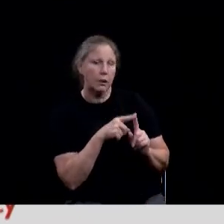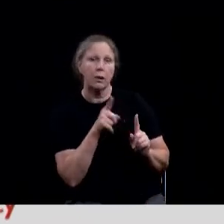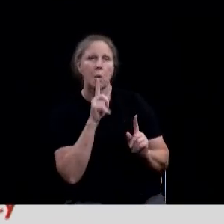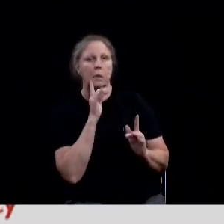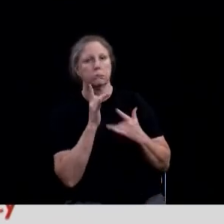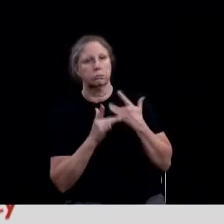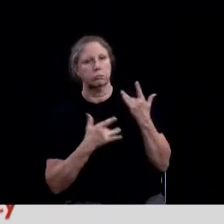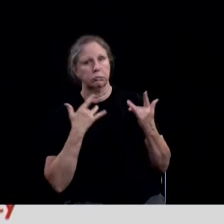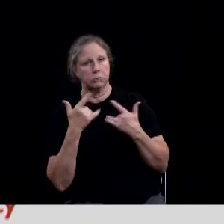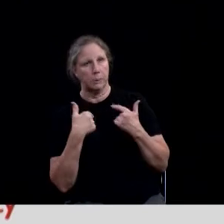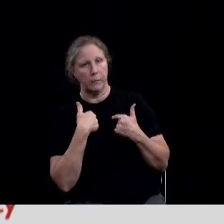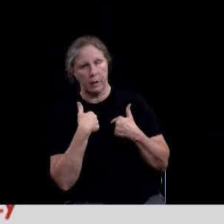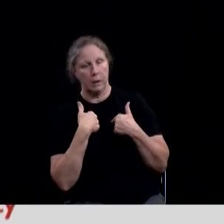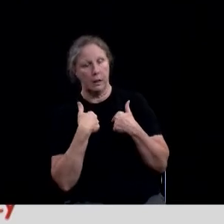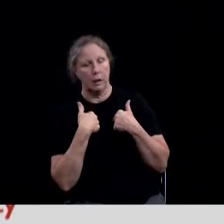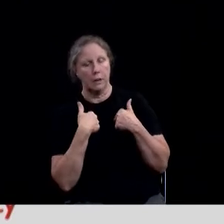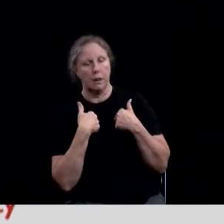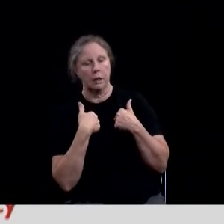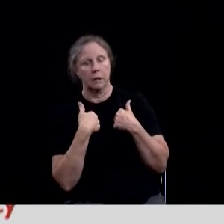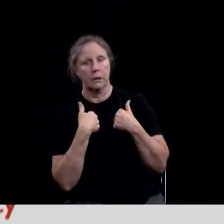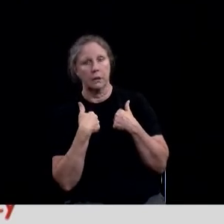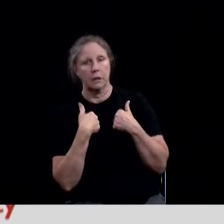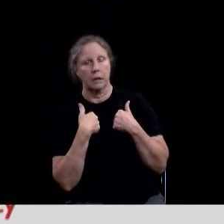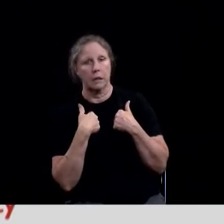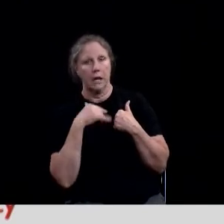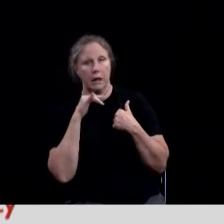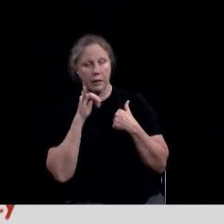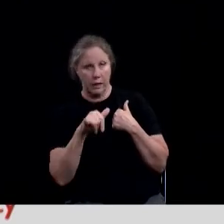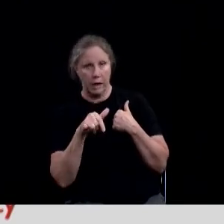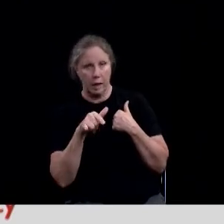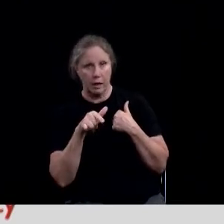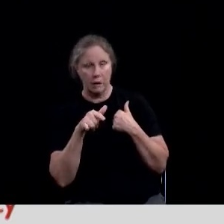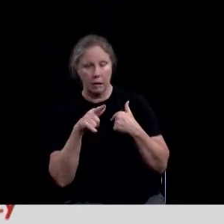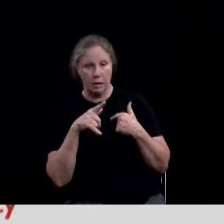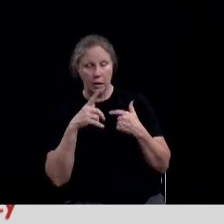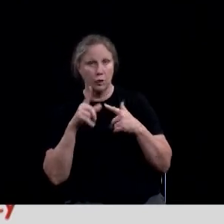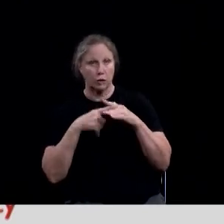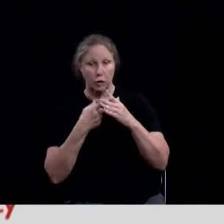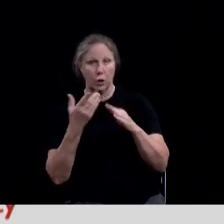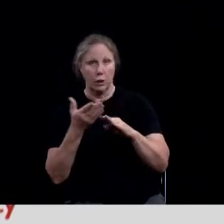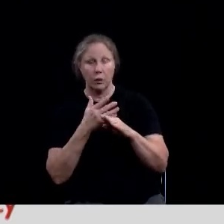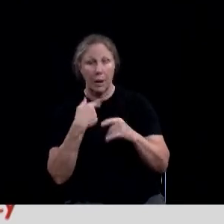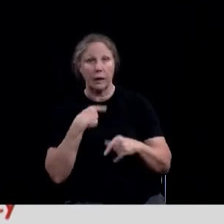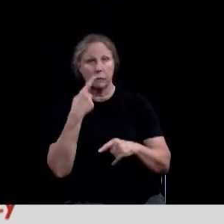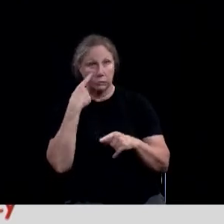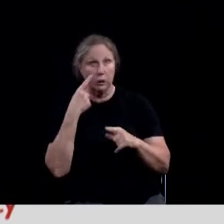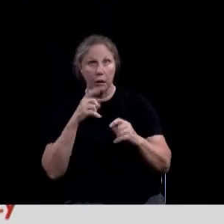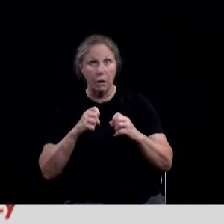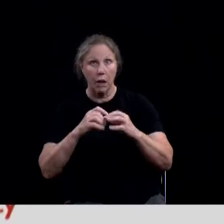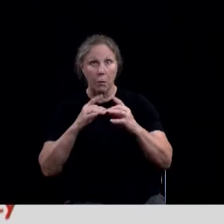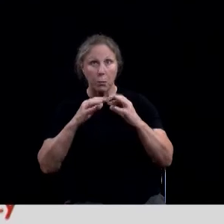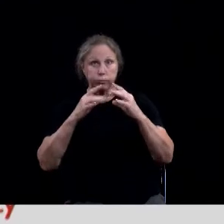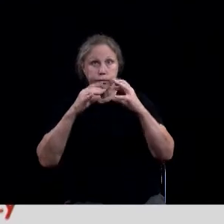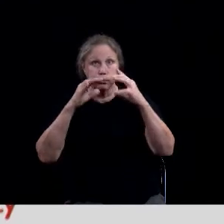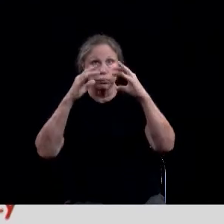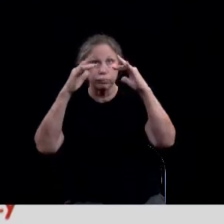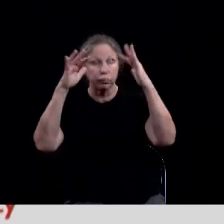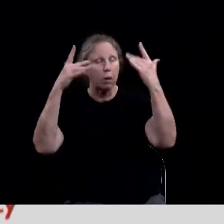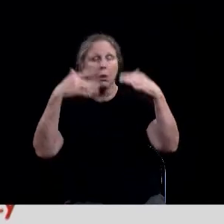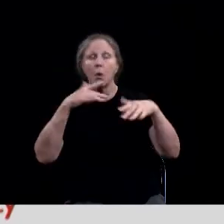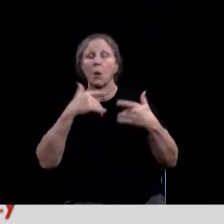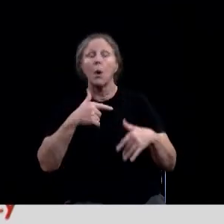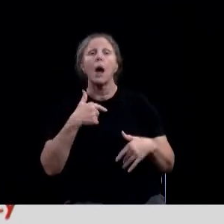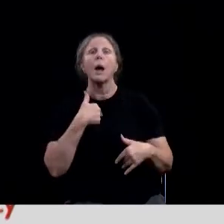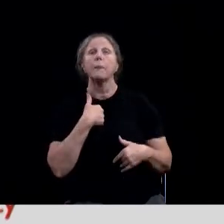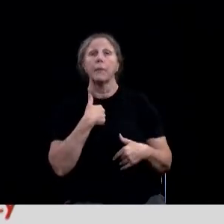this development go up even before our very own eyes. I love driving through